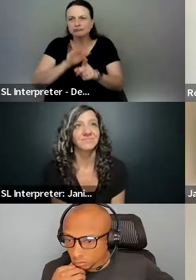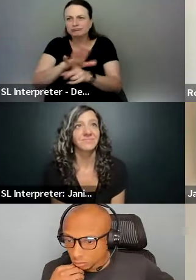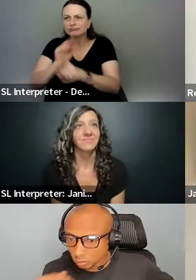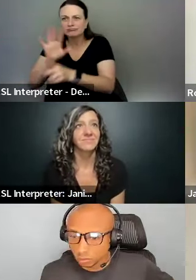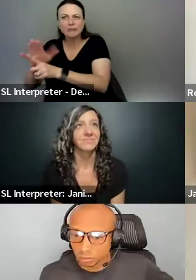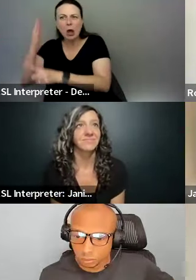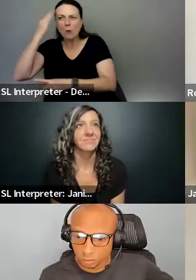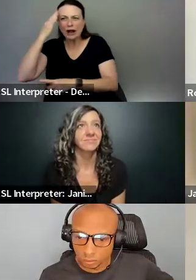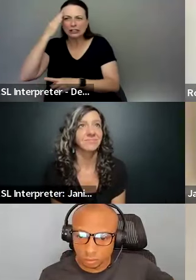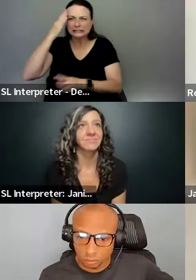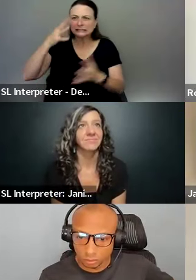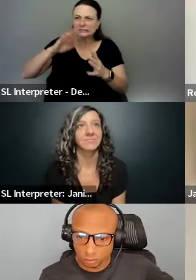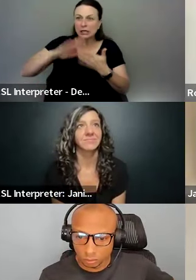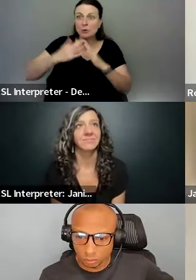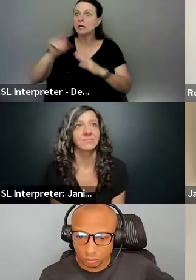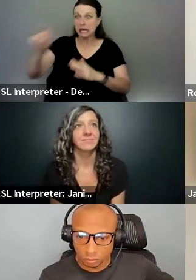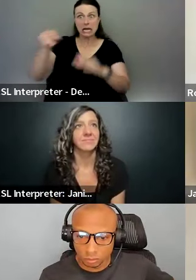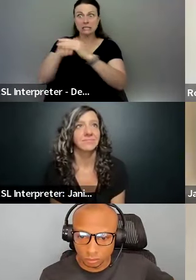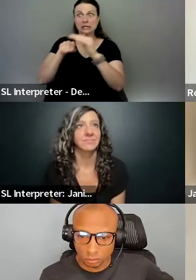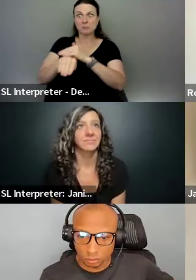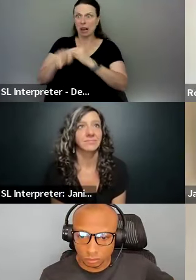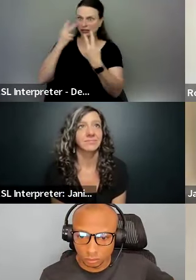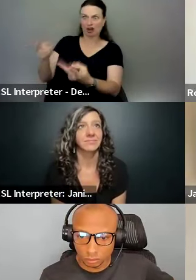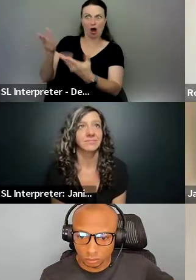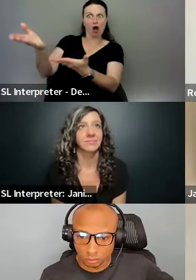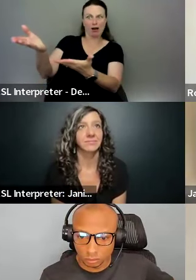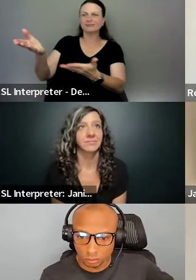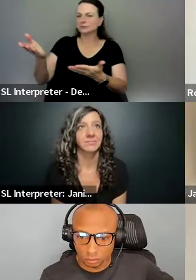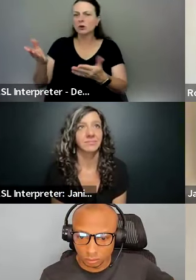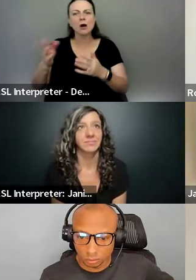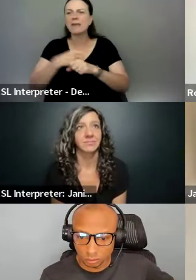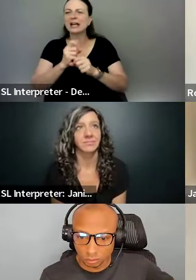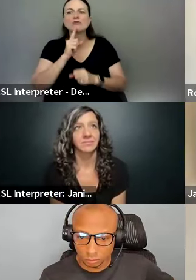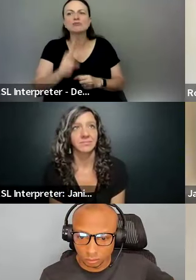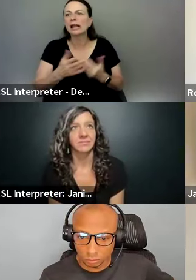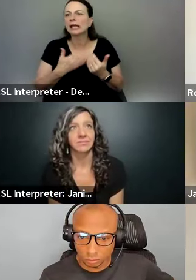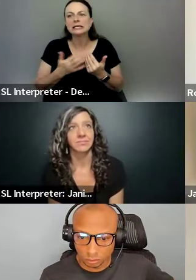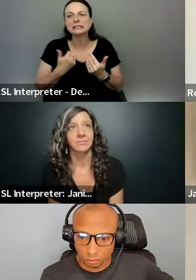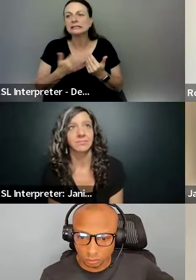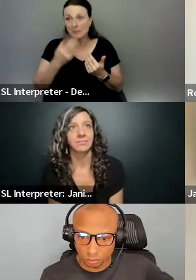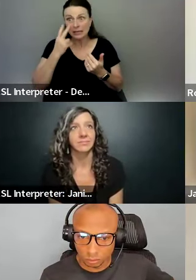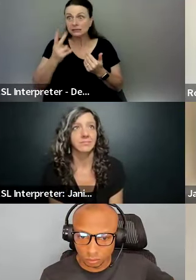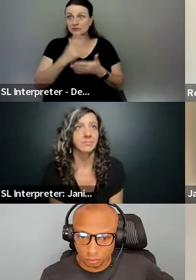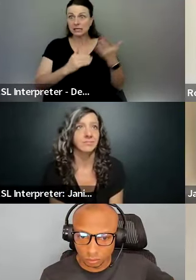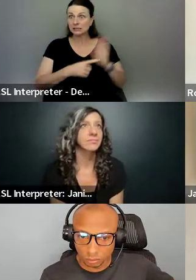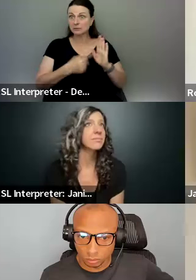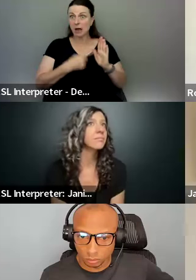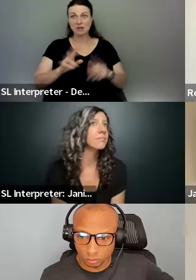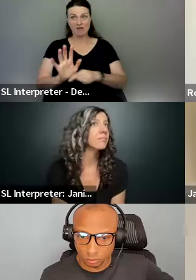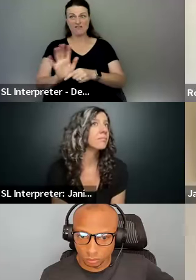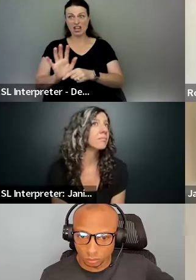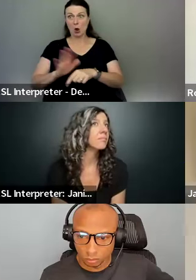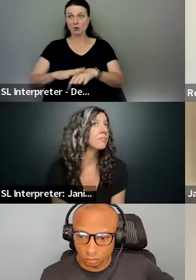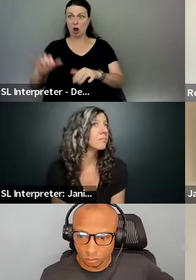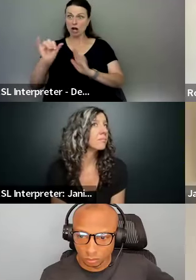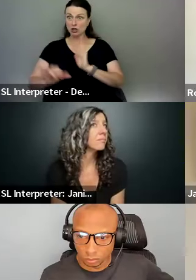community about the need of accessibility and so on. So that's why we're trying to make it really easy, because I've seen, like, sometimes you see videos on